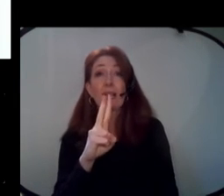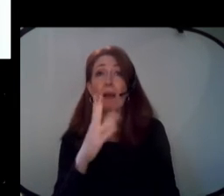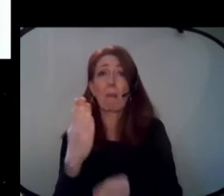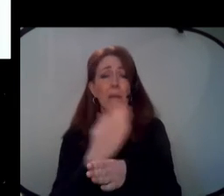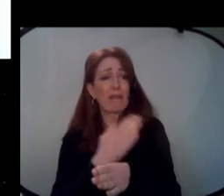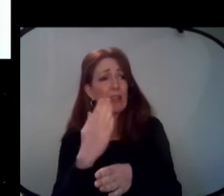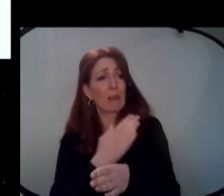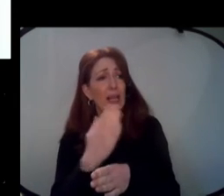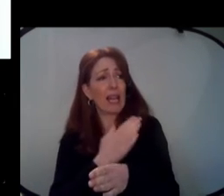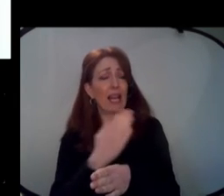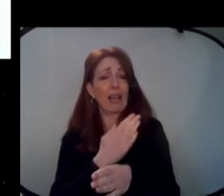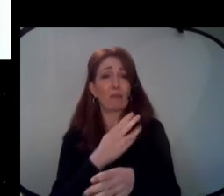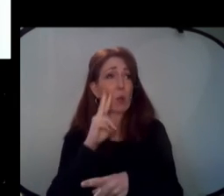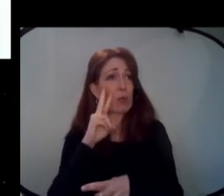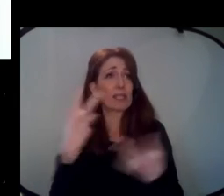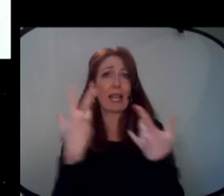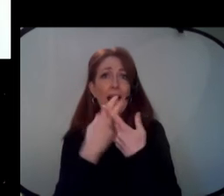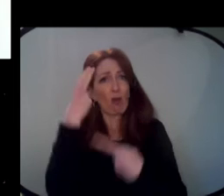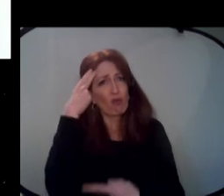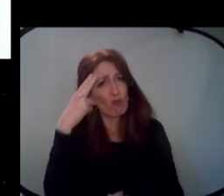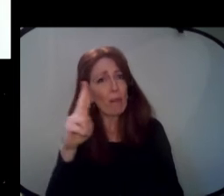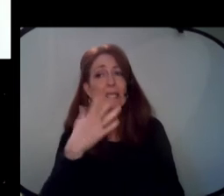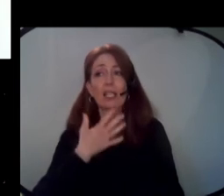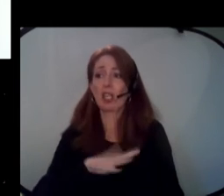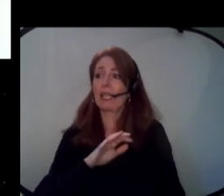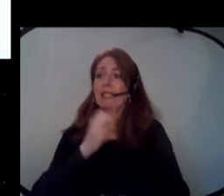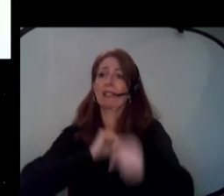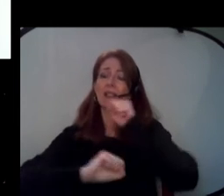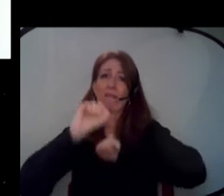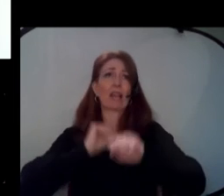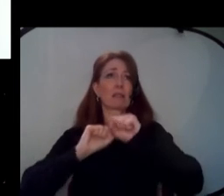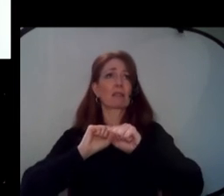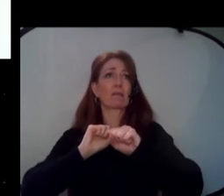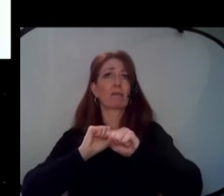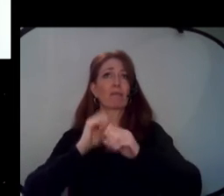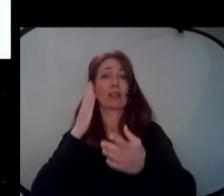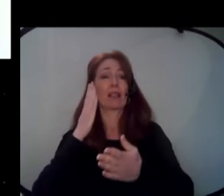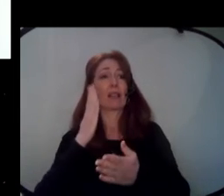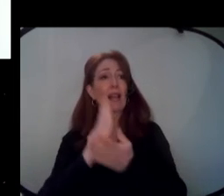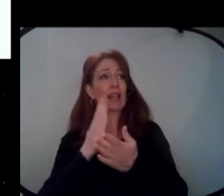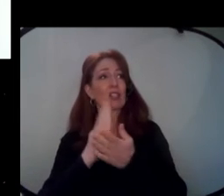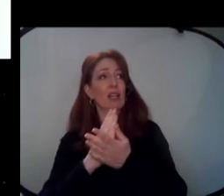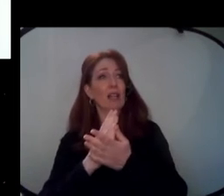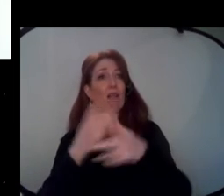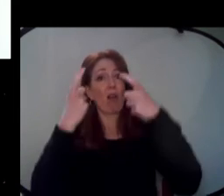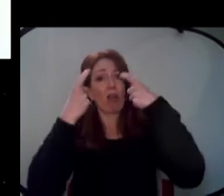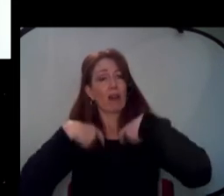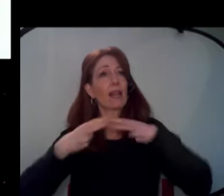defending her reputation when she is, you know, effectively put on trial by the legal system.